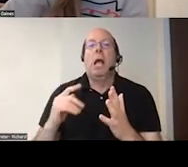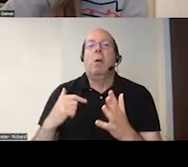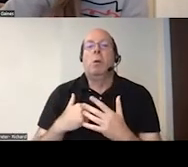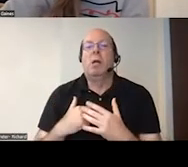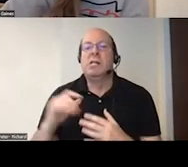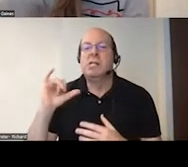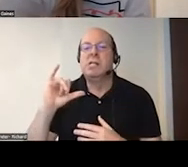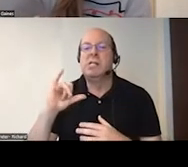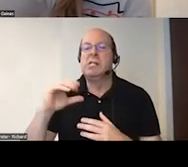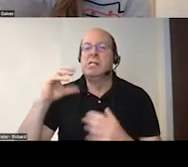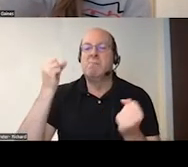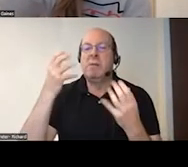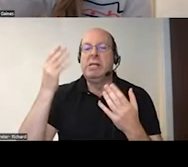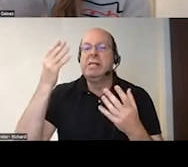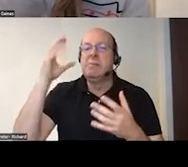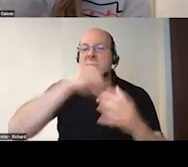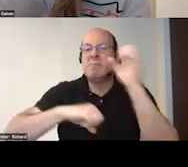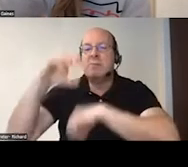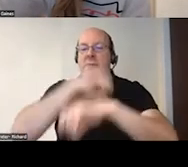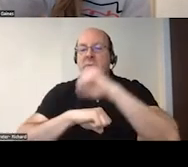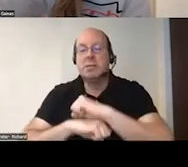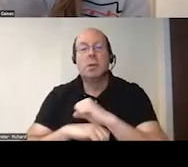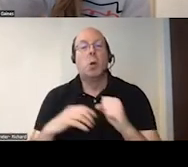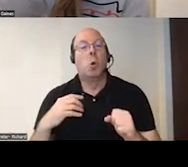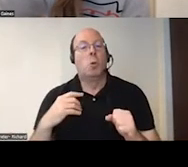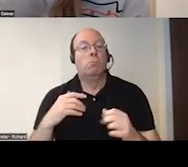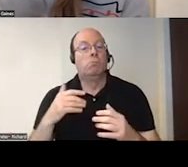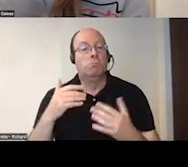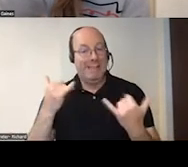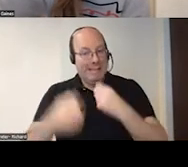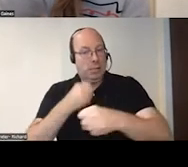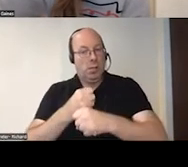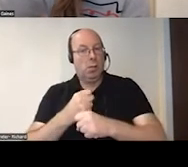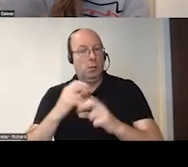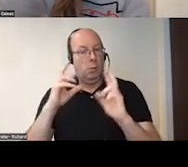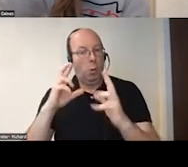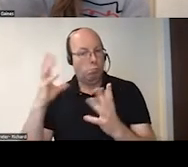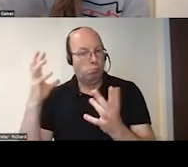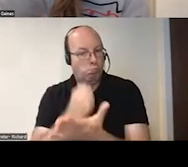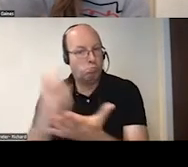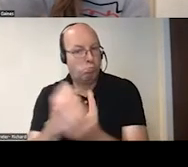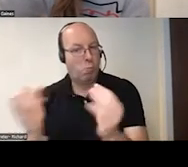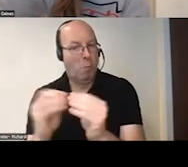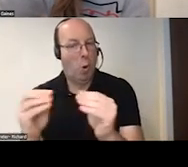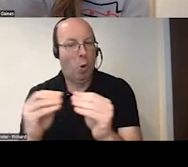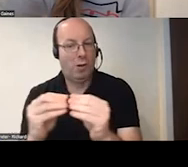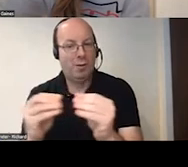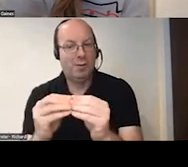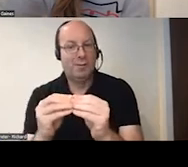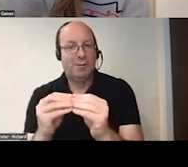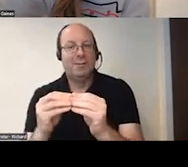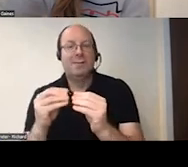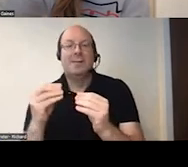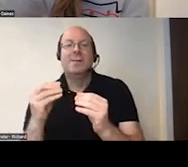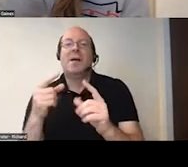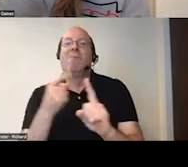moving forward we want to make sure to not miss out again, but like I said, it was all due to circumstance,